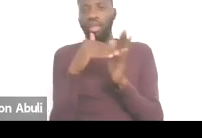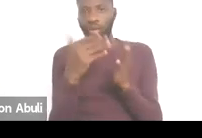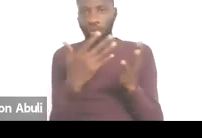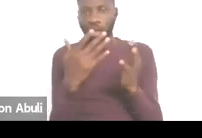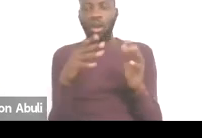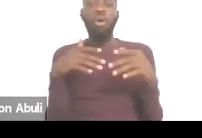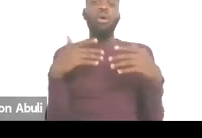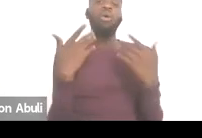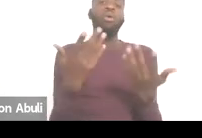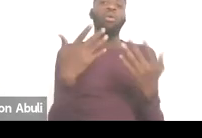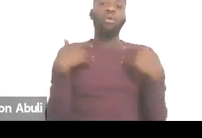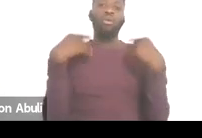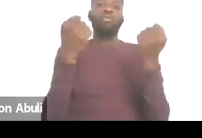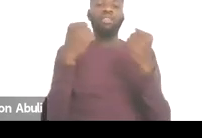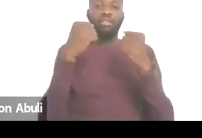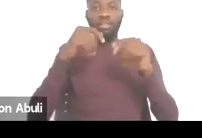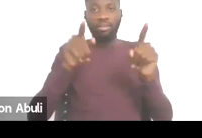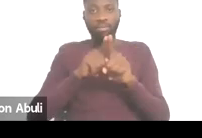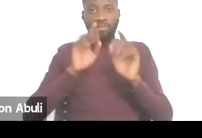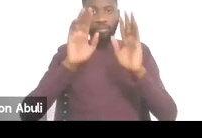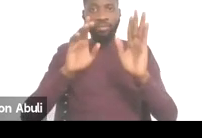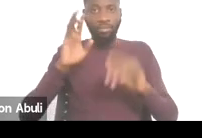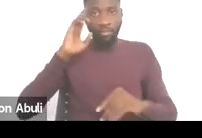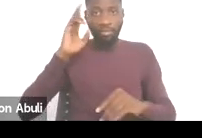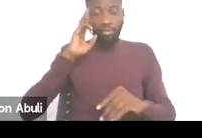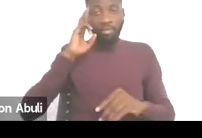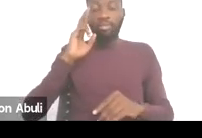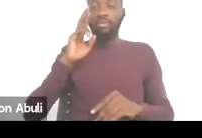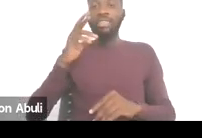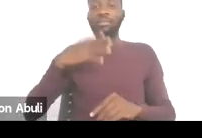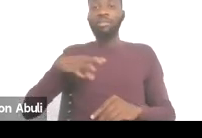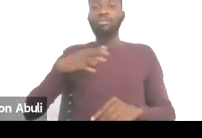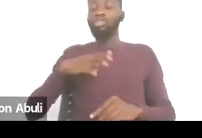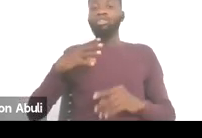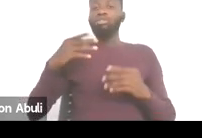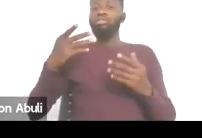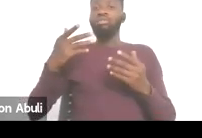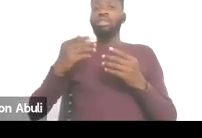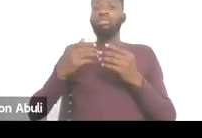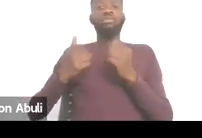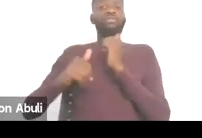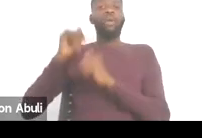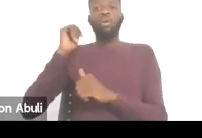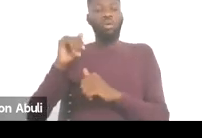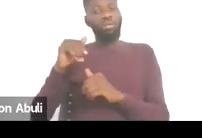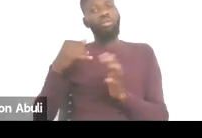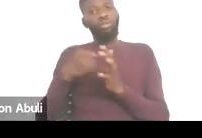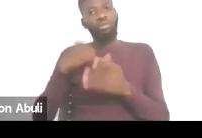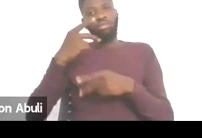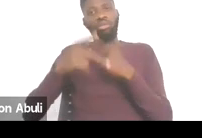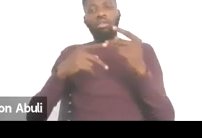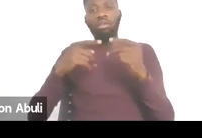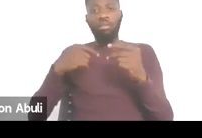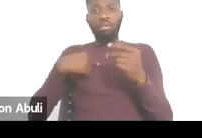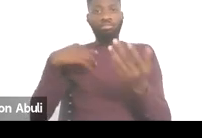And one thing you also need to remember, that rejection is part of the process. We cannot all get that job that we've